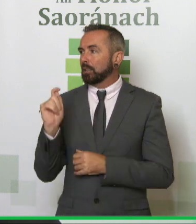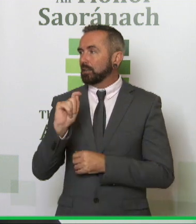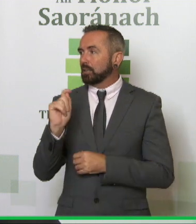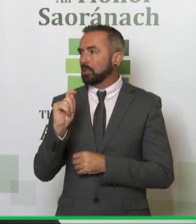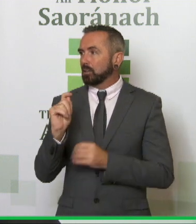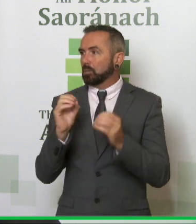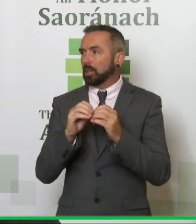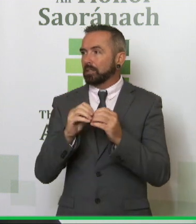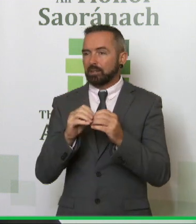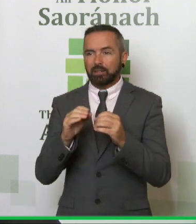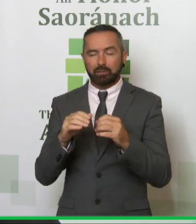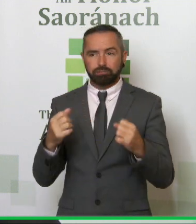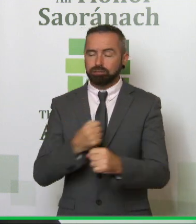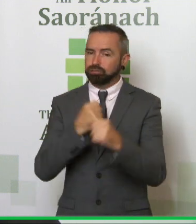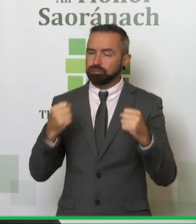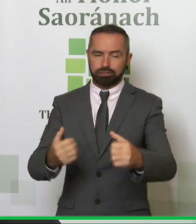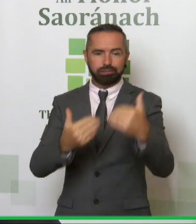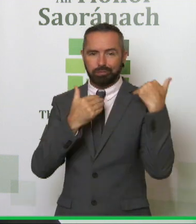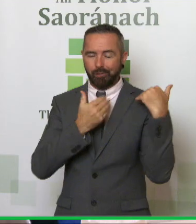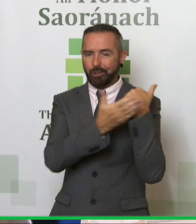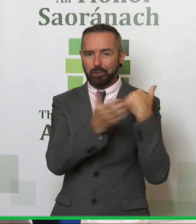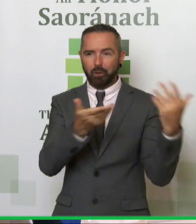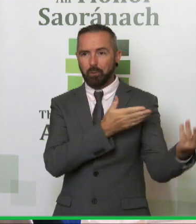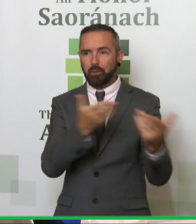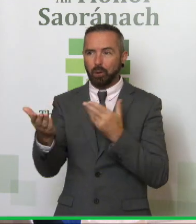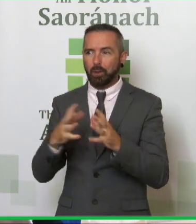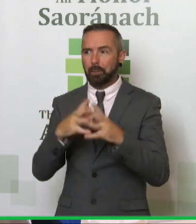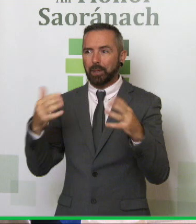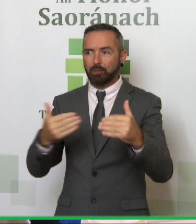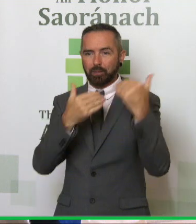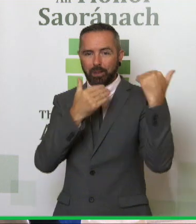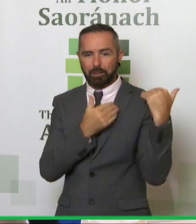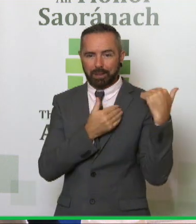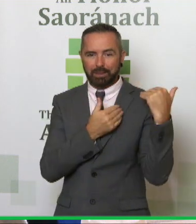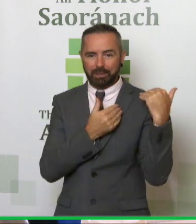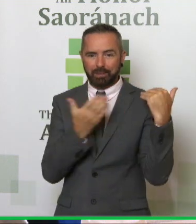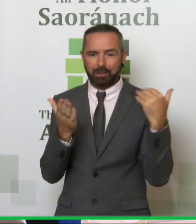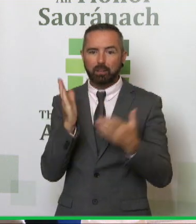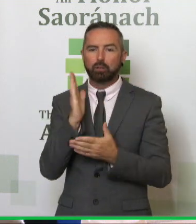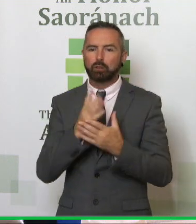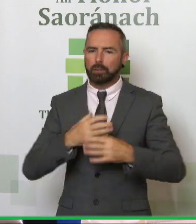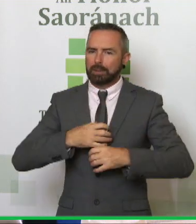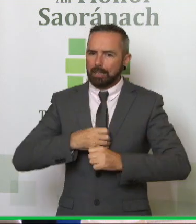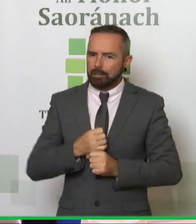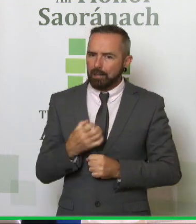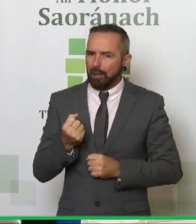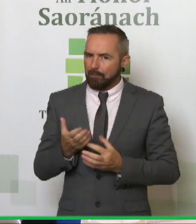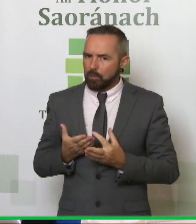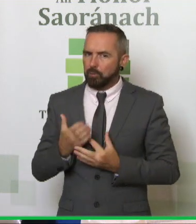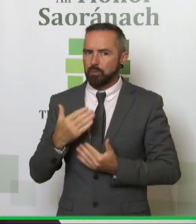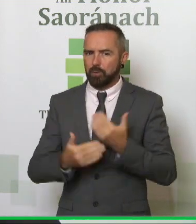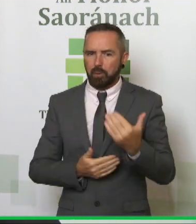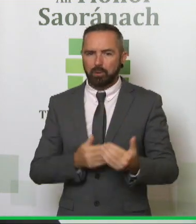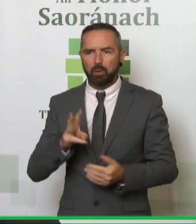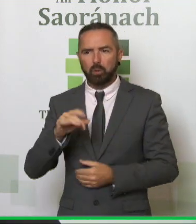responsibility. And that's what you have all brought. You've brought that big responsibility. Some of the tensions that we've had throughout the whole process